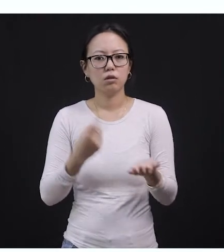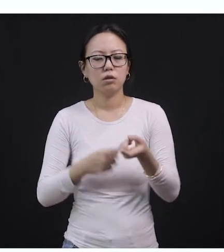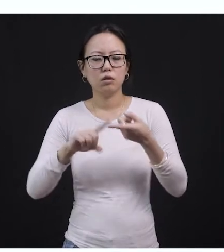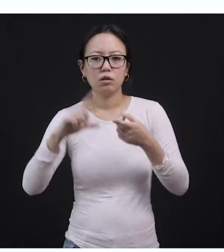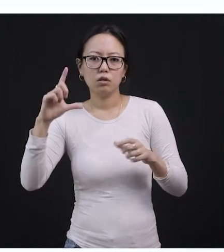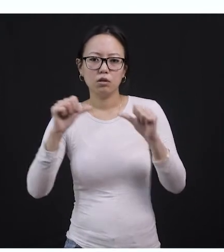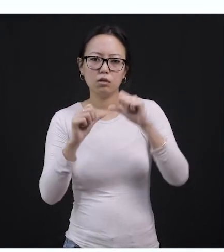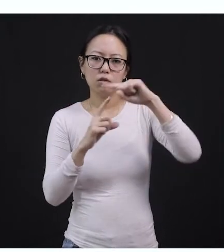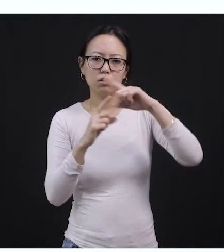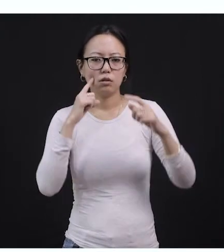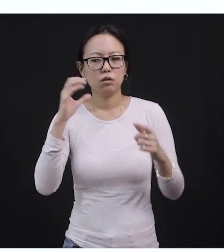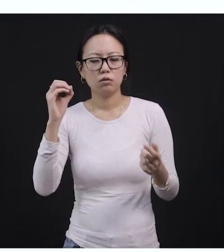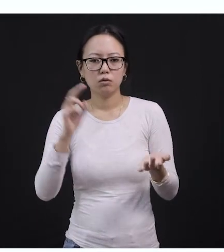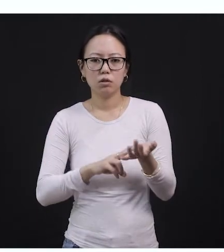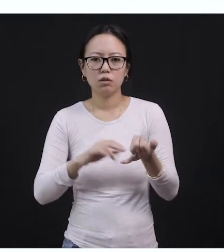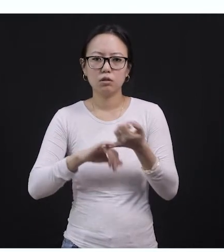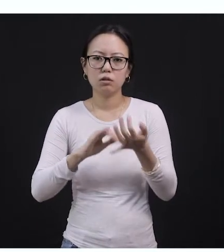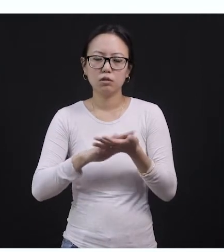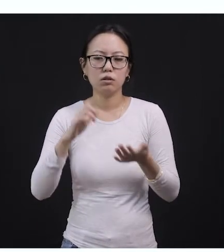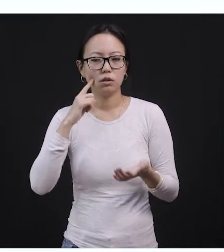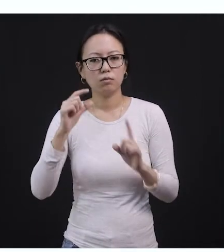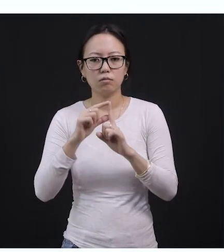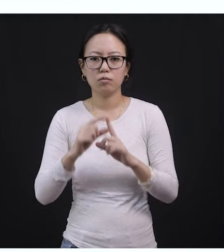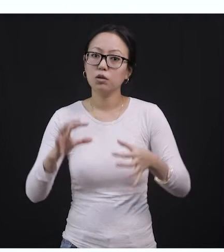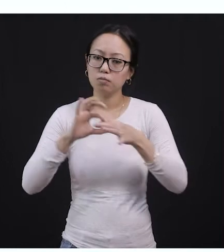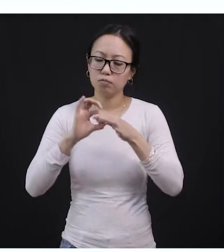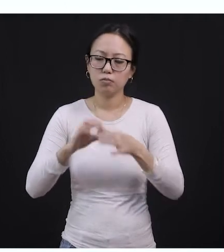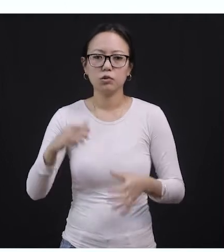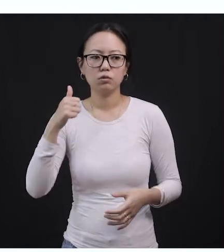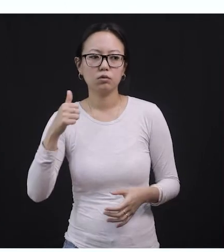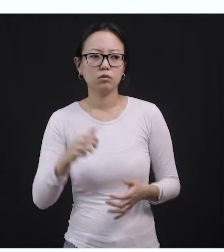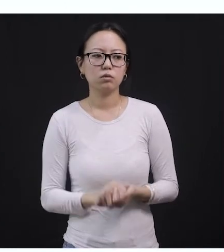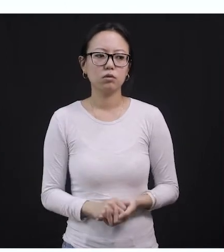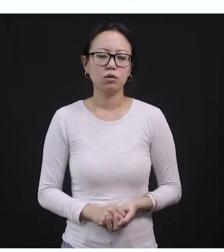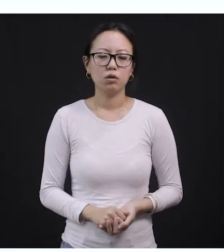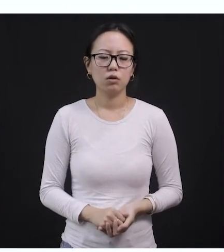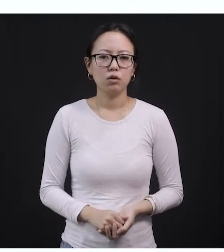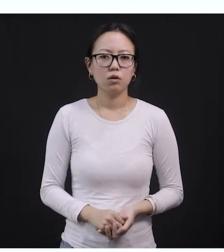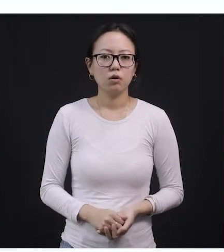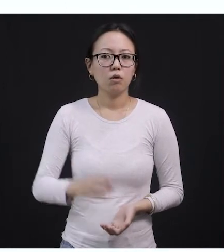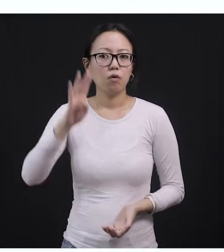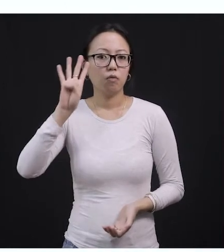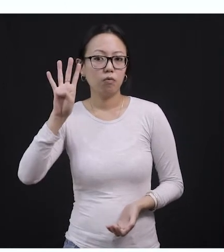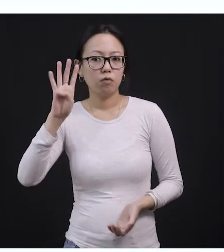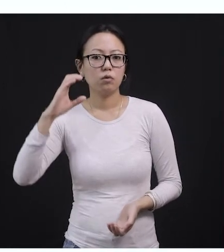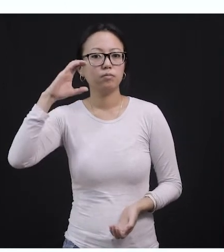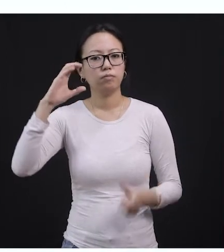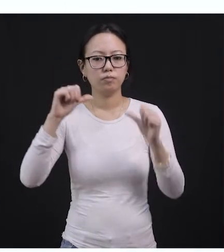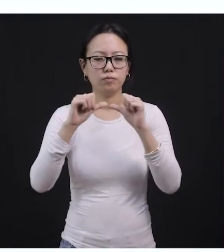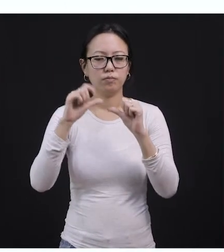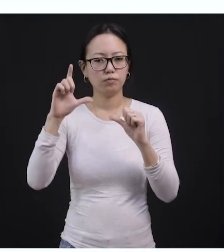during Harshavardhana, there was caste system, okay. The society was divided into 4 different